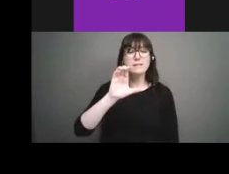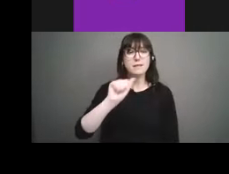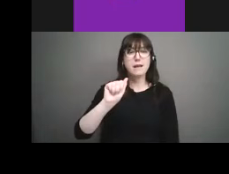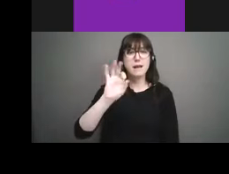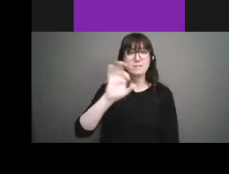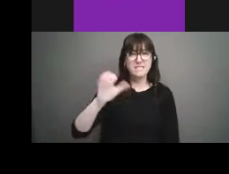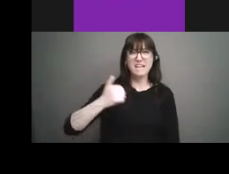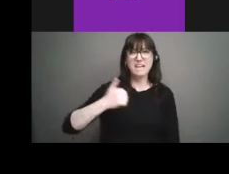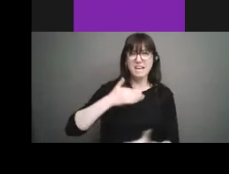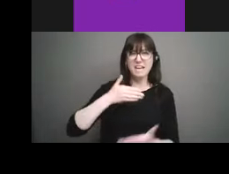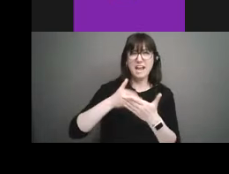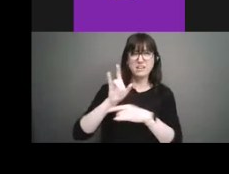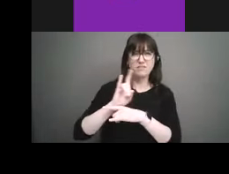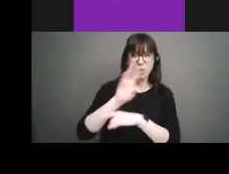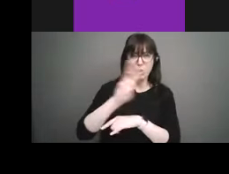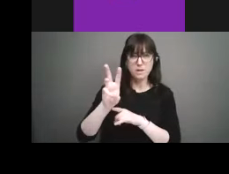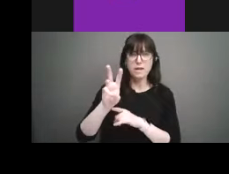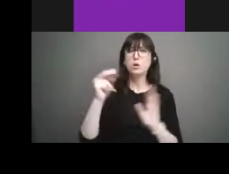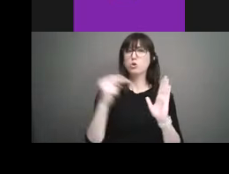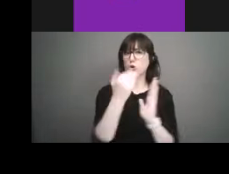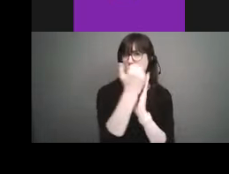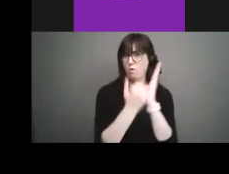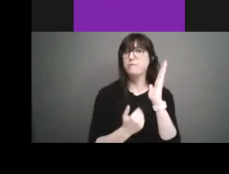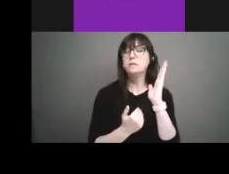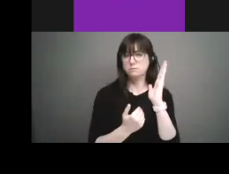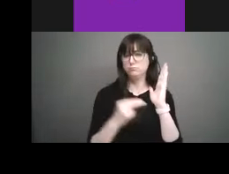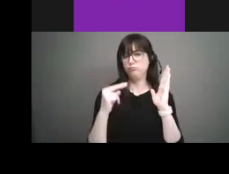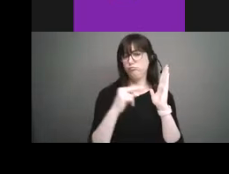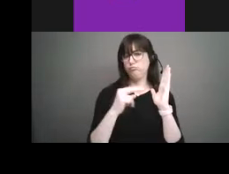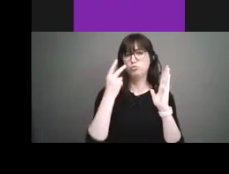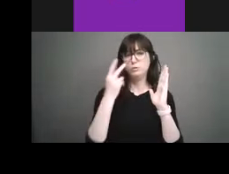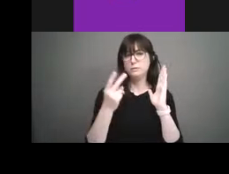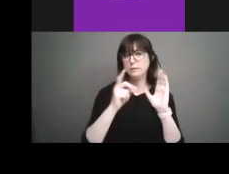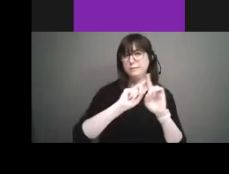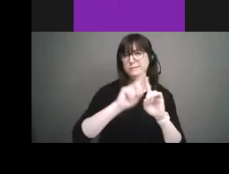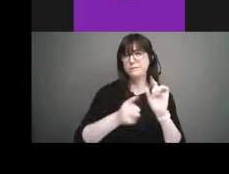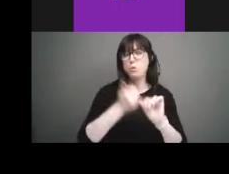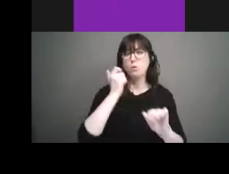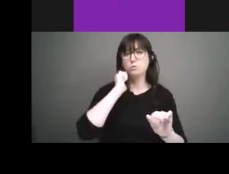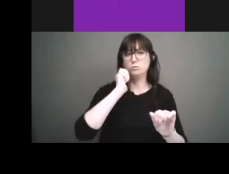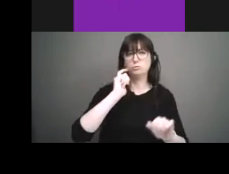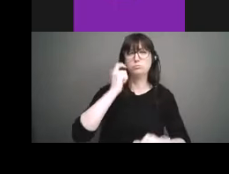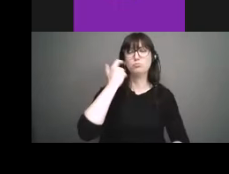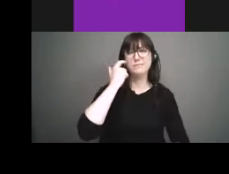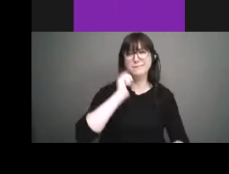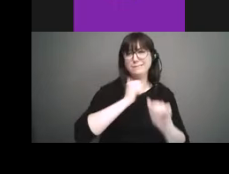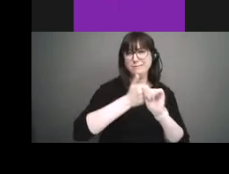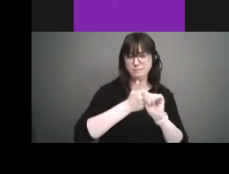Centre website regularly to check and keep up on the most recent frauds is also